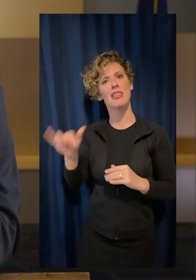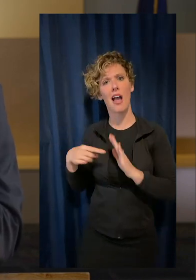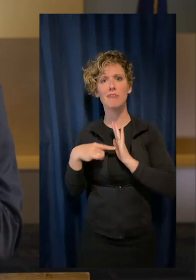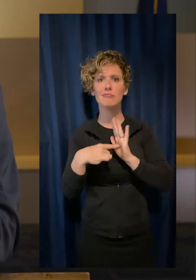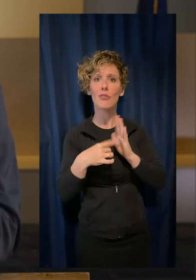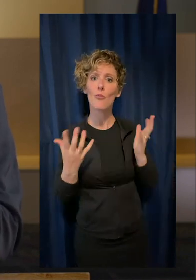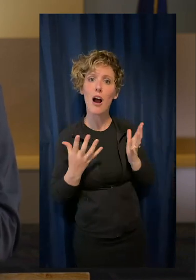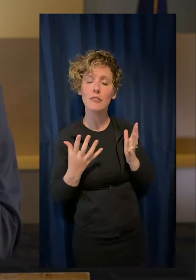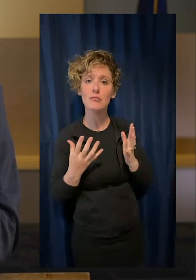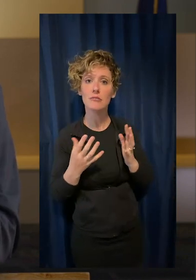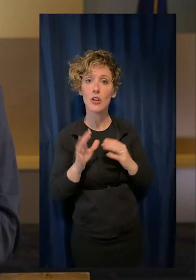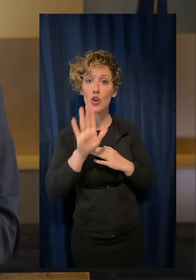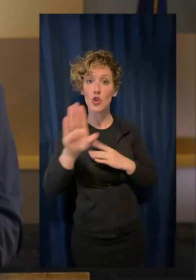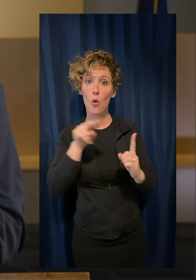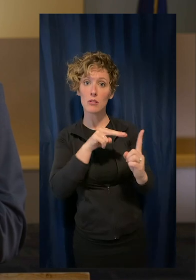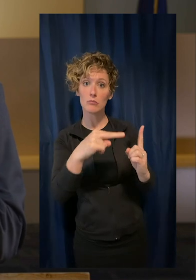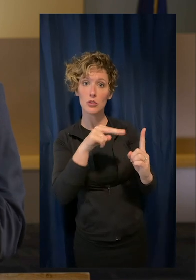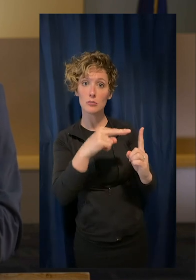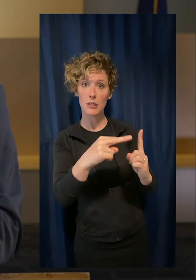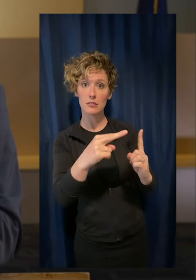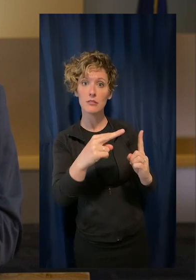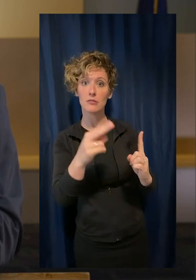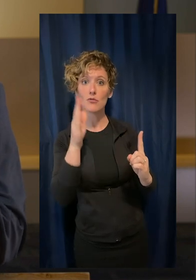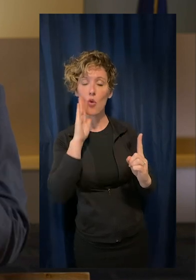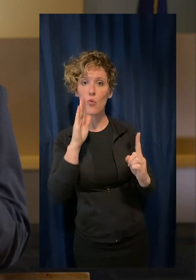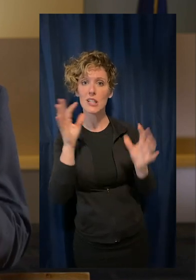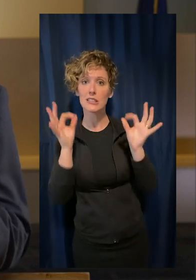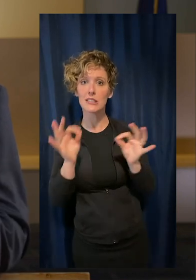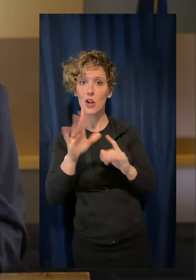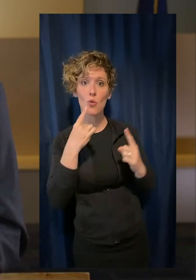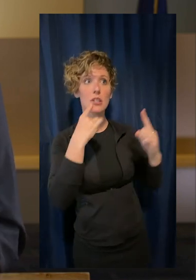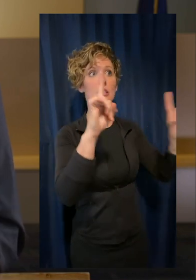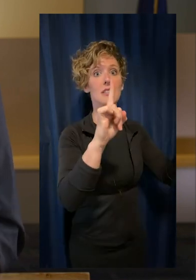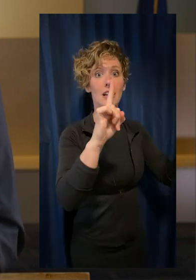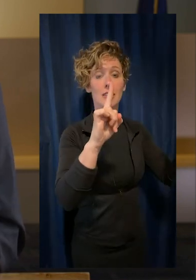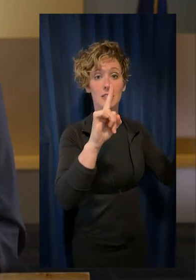perspective that will be the deciding factor in one's success, and even survival.